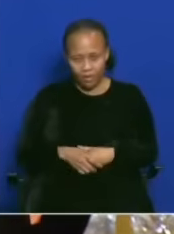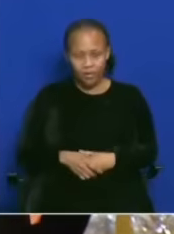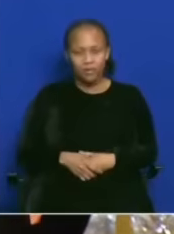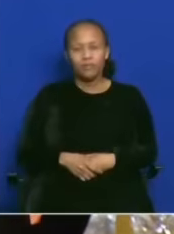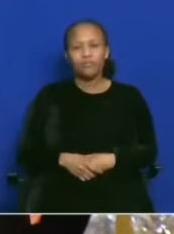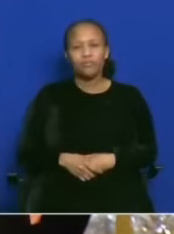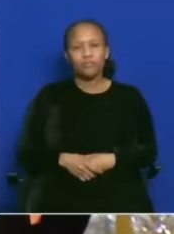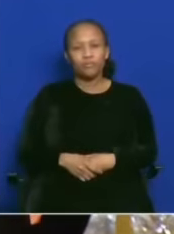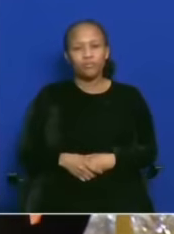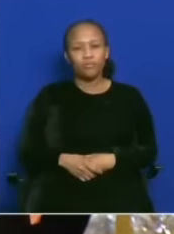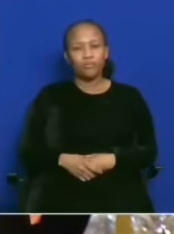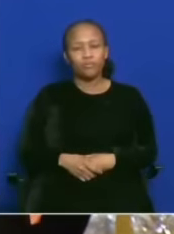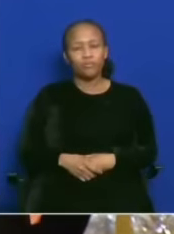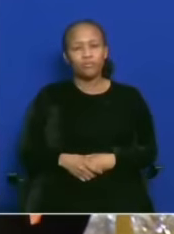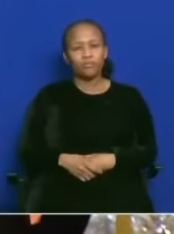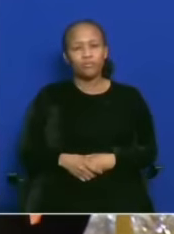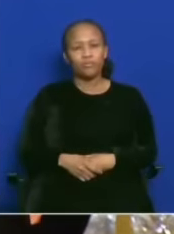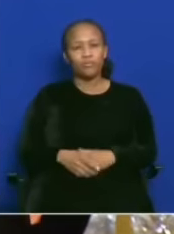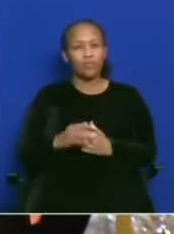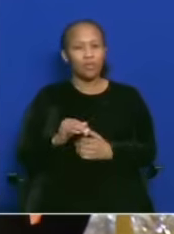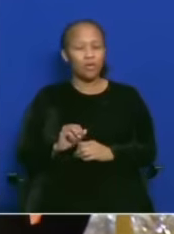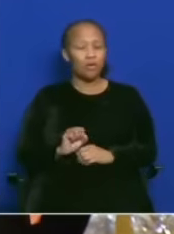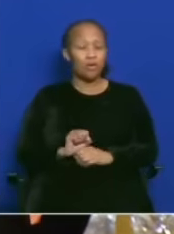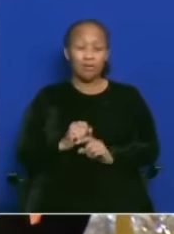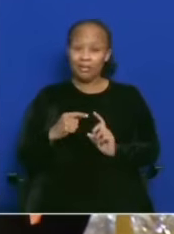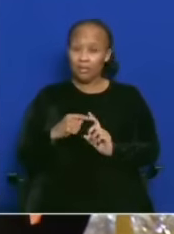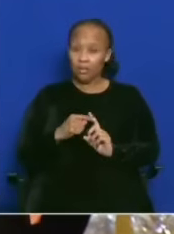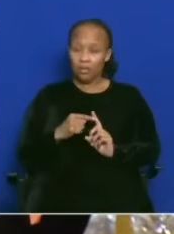And Mr. Valley responds, Alhamdulillah, Blue.